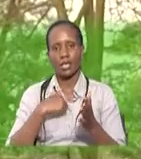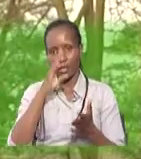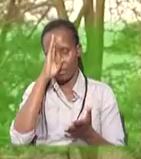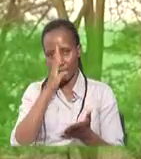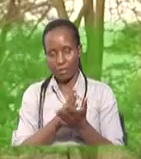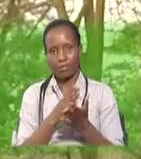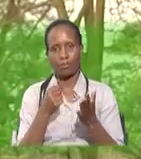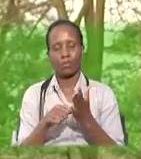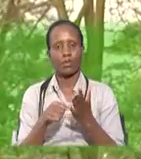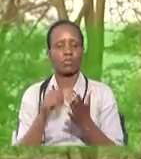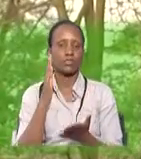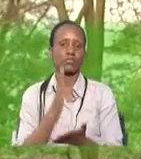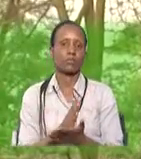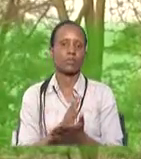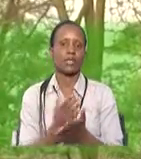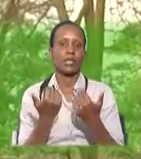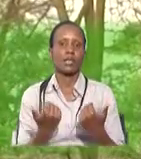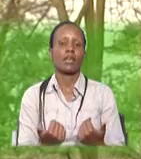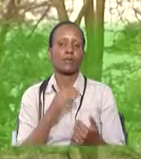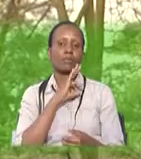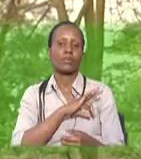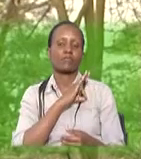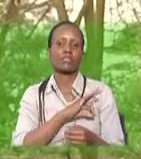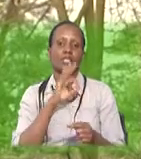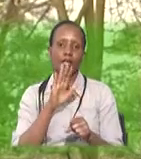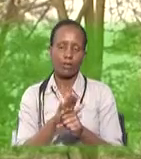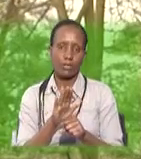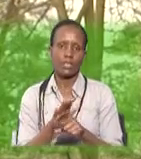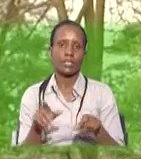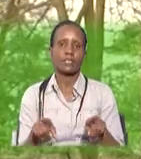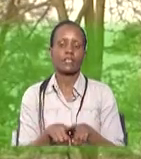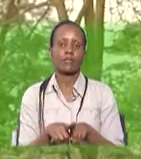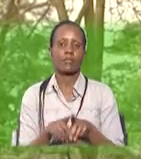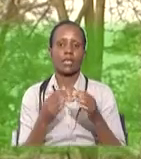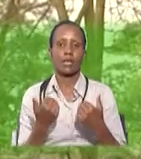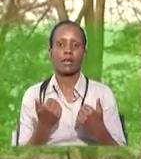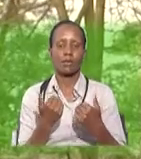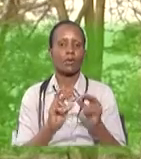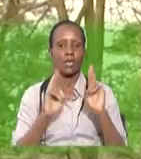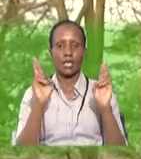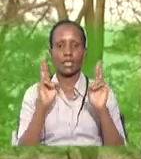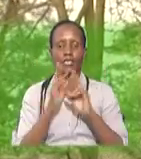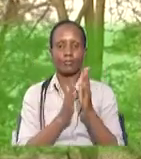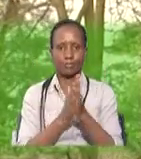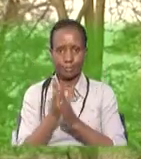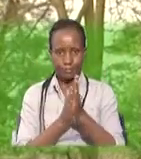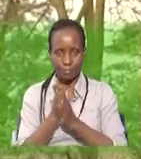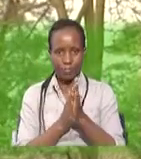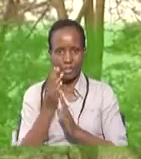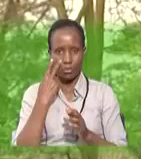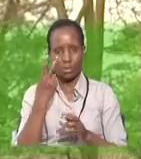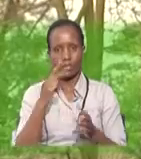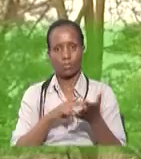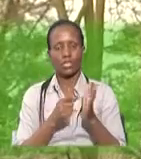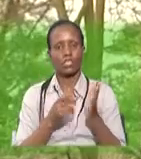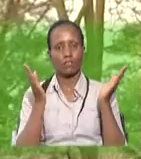I believe the problem will cease. So we are benefiting a lot, and we are in a mood to see how fast this project